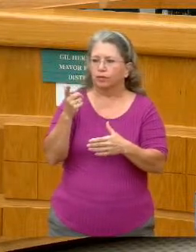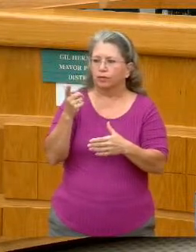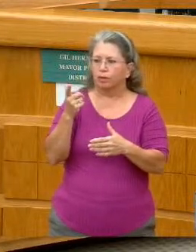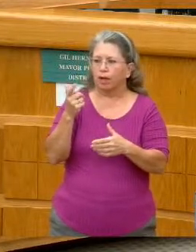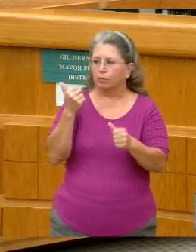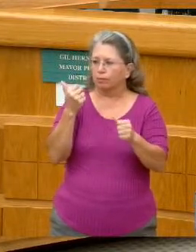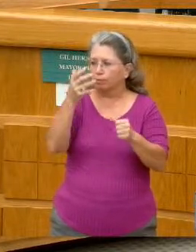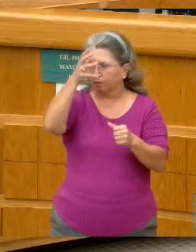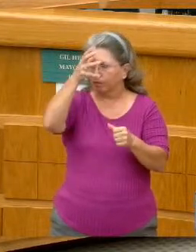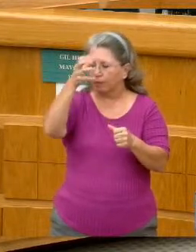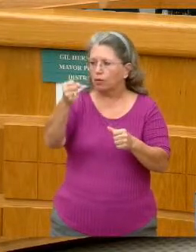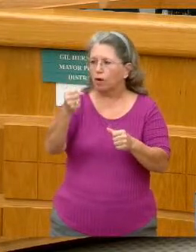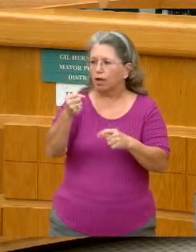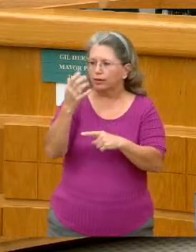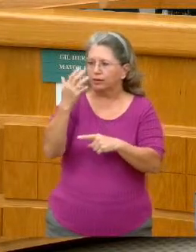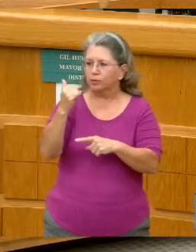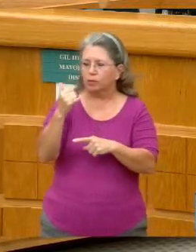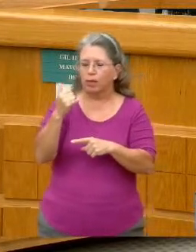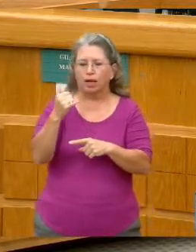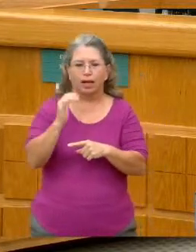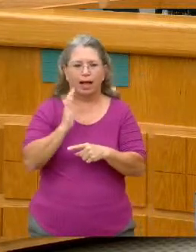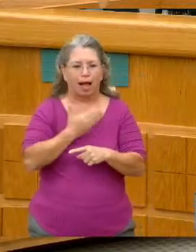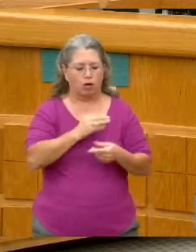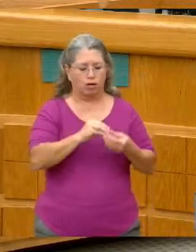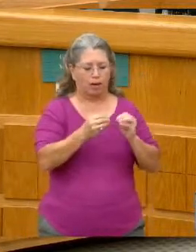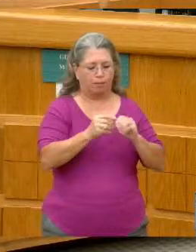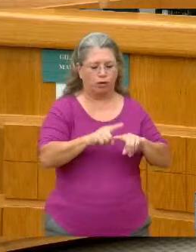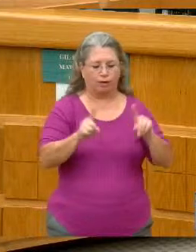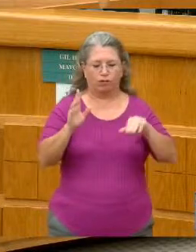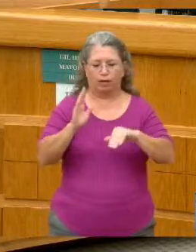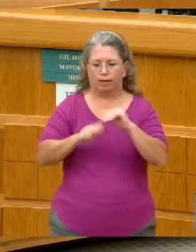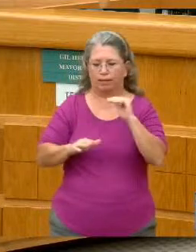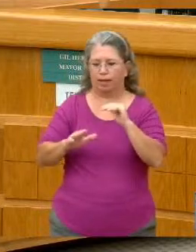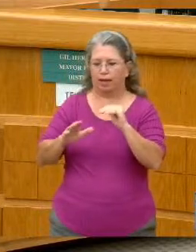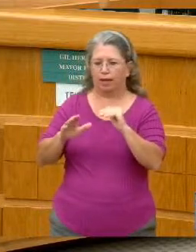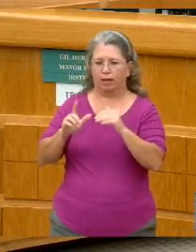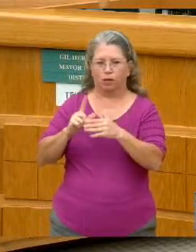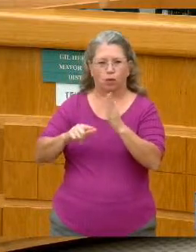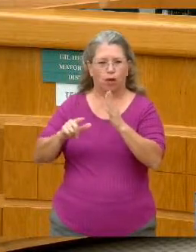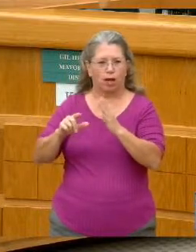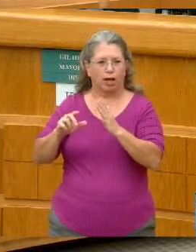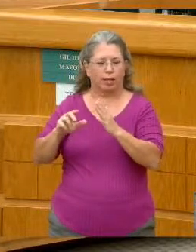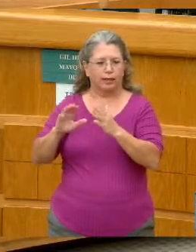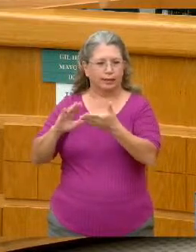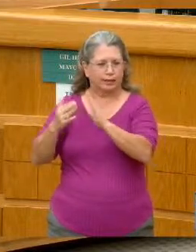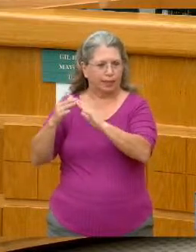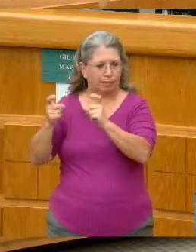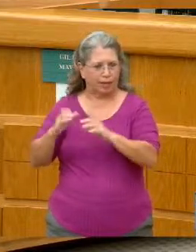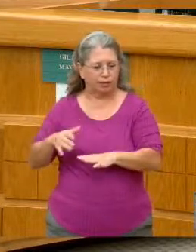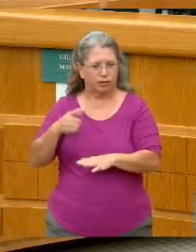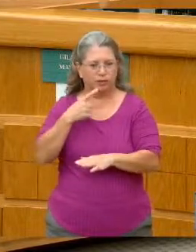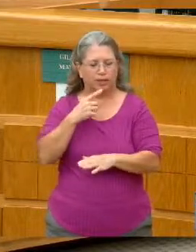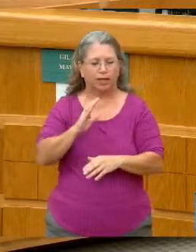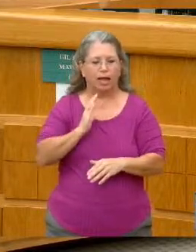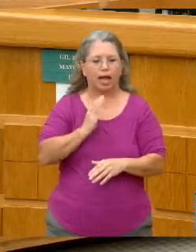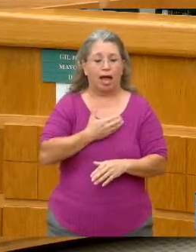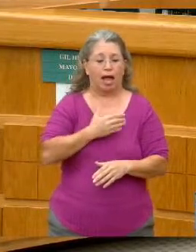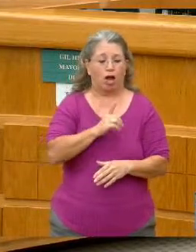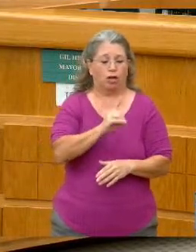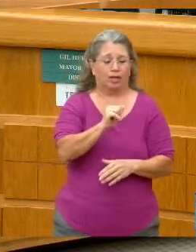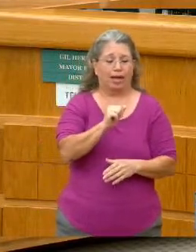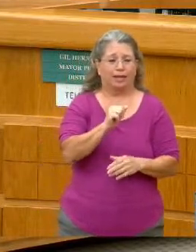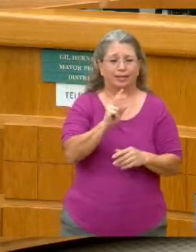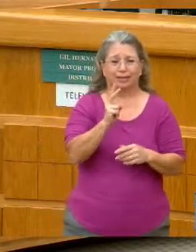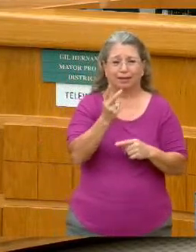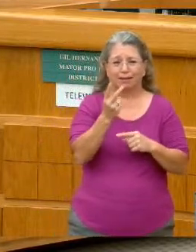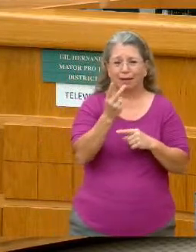memorized it because I would have to explain to you why this number looks the way it is, given the way his graph looked. Our data is from a couple days ago when there